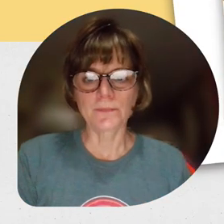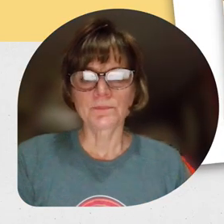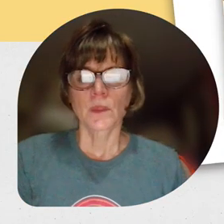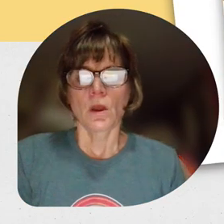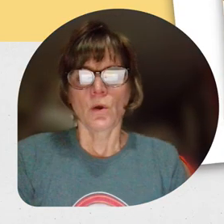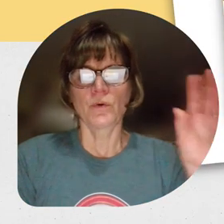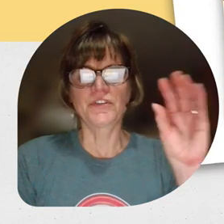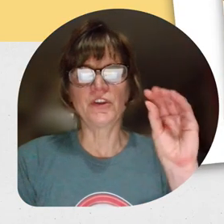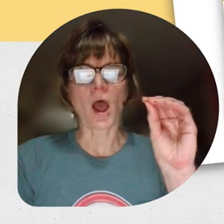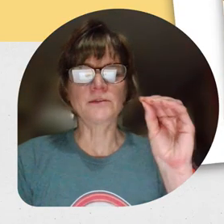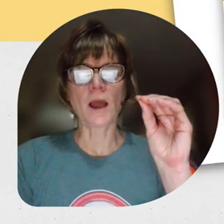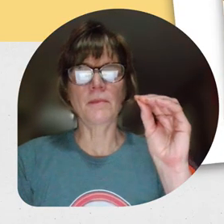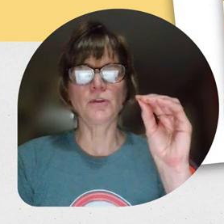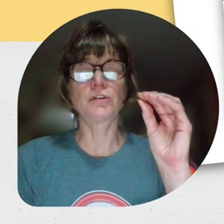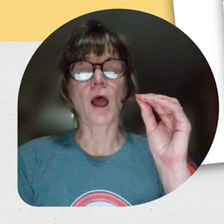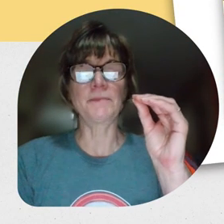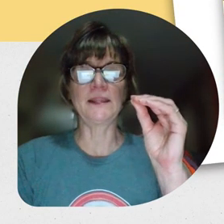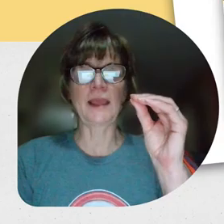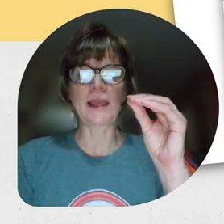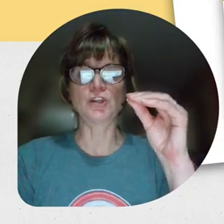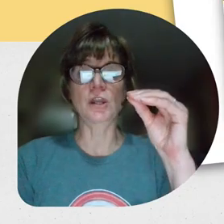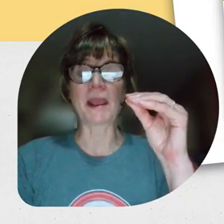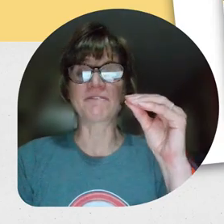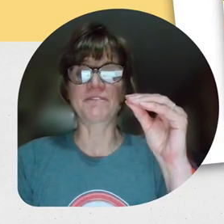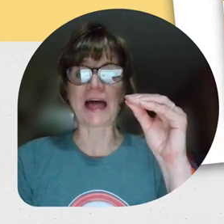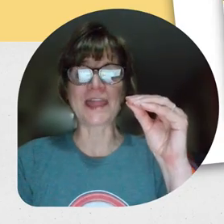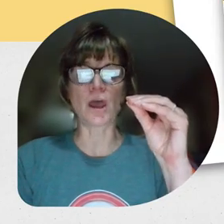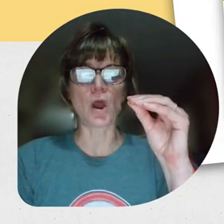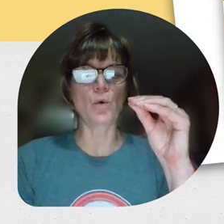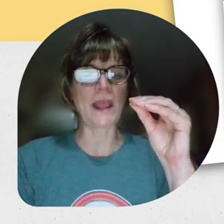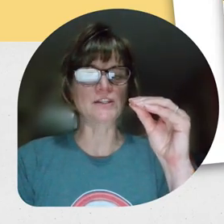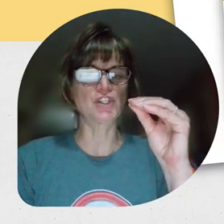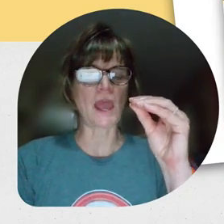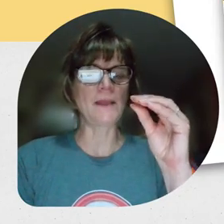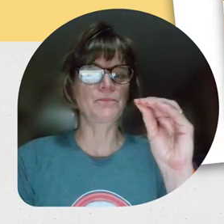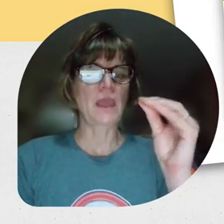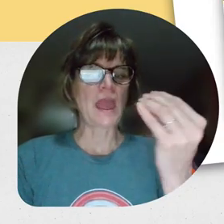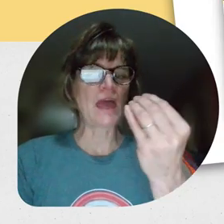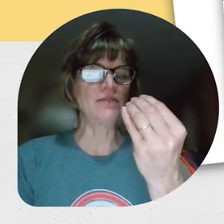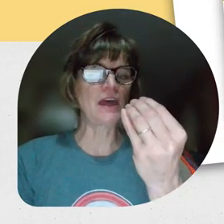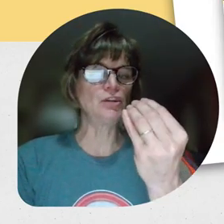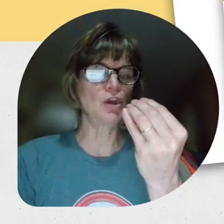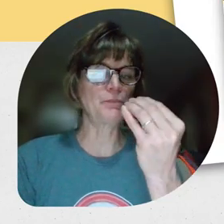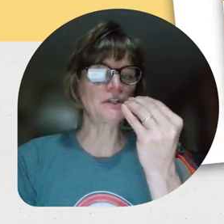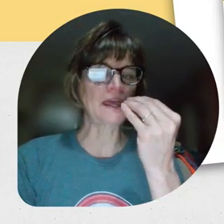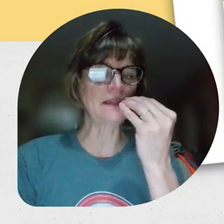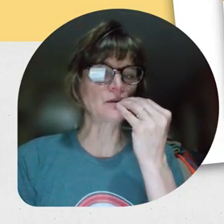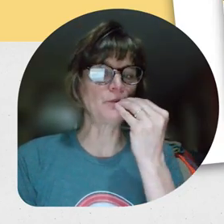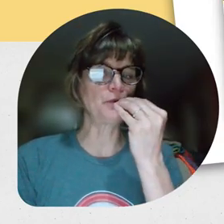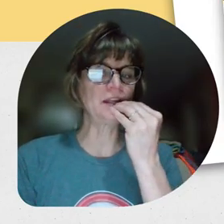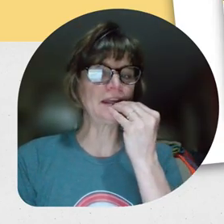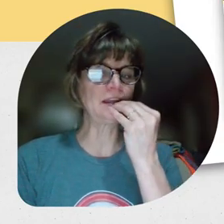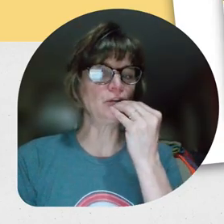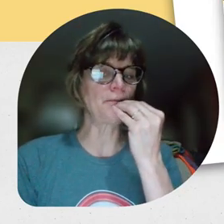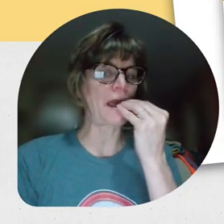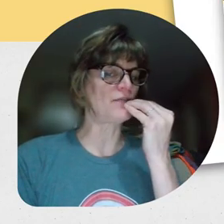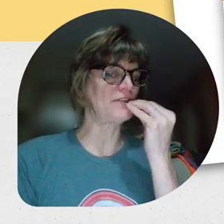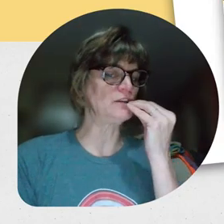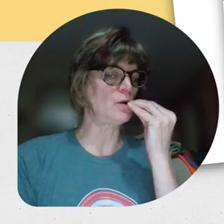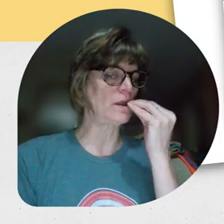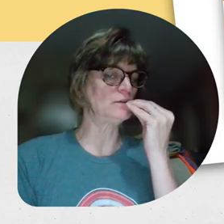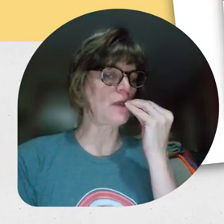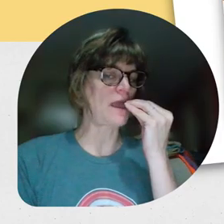Food. With your dominant hand, you're going to make a flat O hand shape, and then you're going to pretend like you're putting it in your